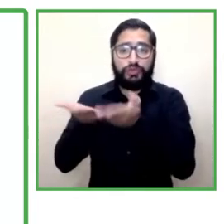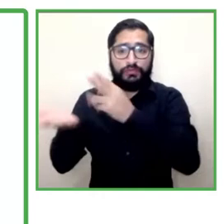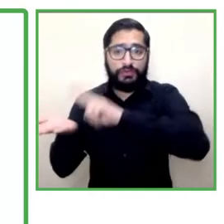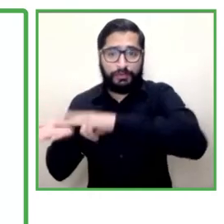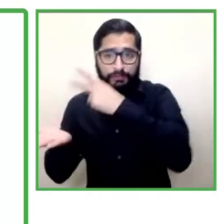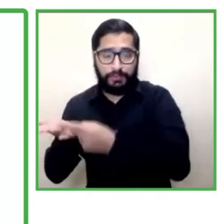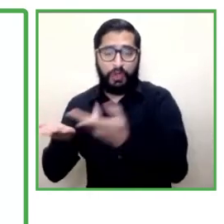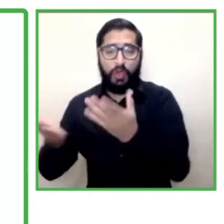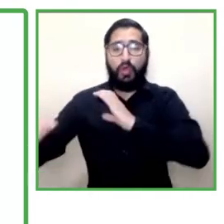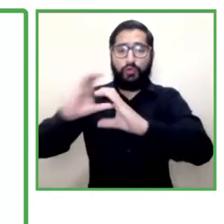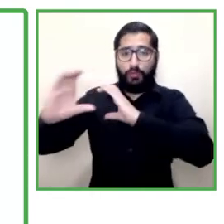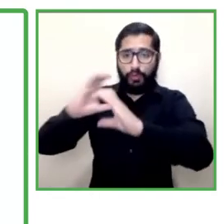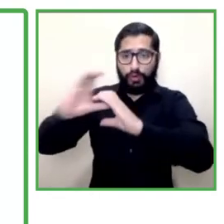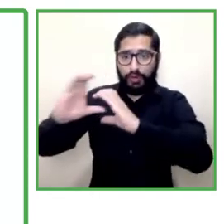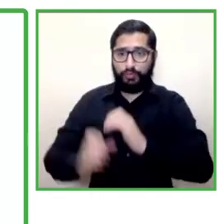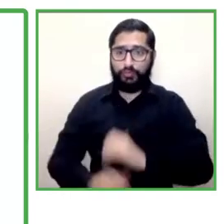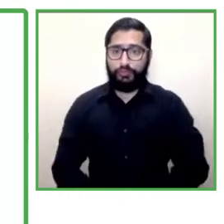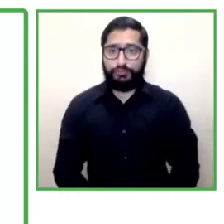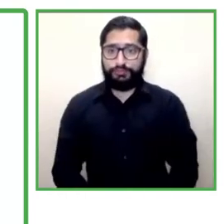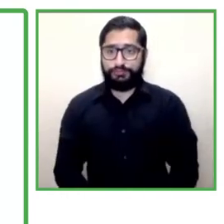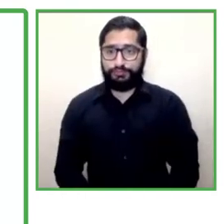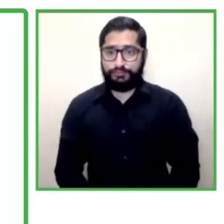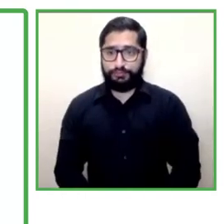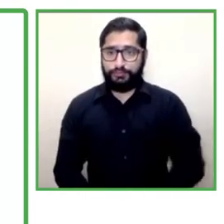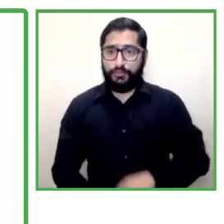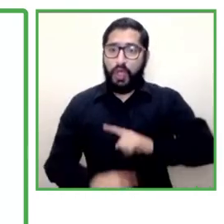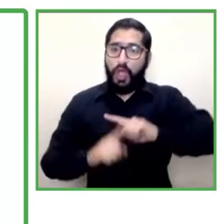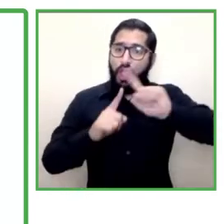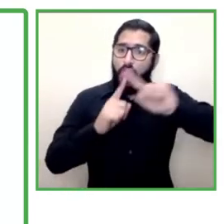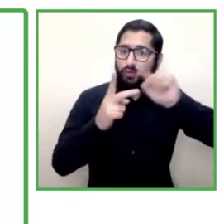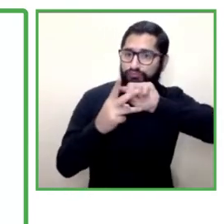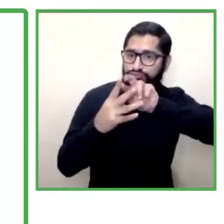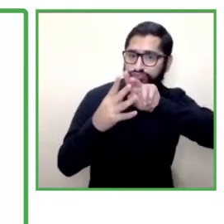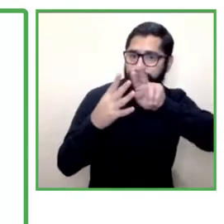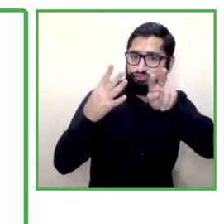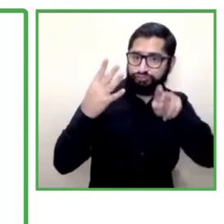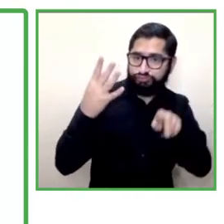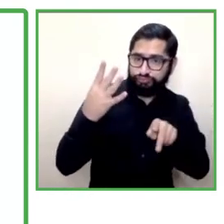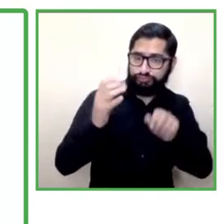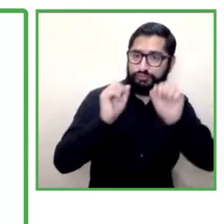and communicate. After the pandemic,